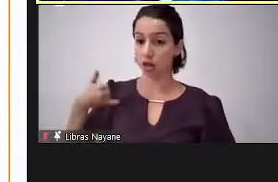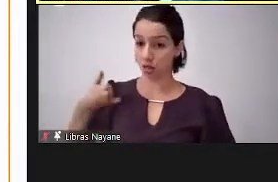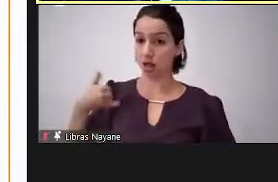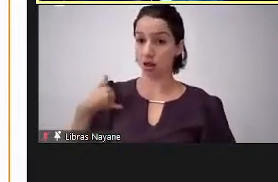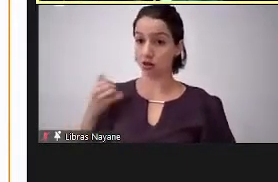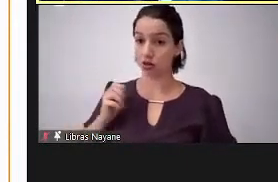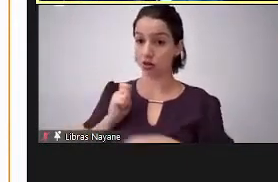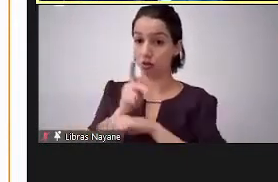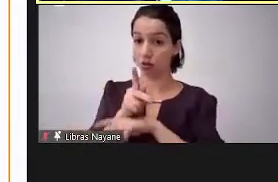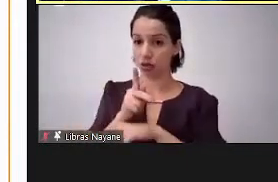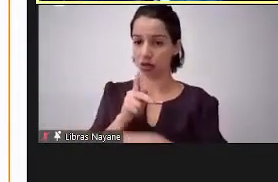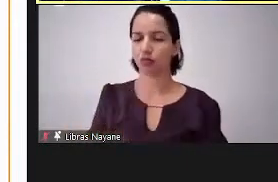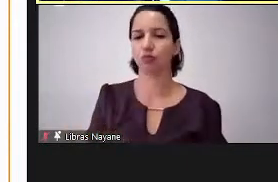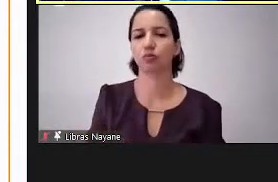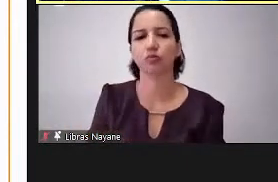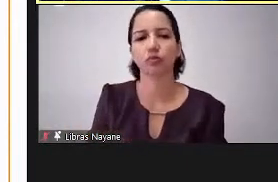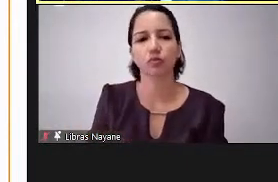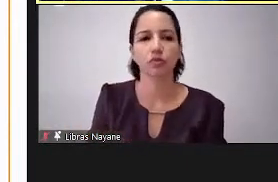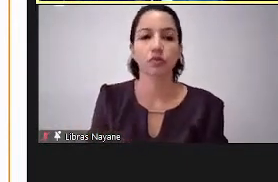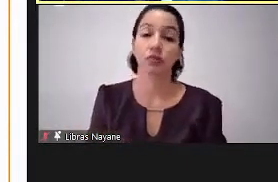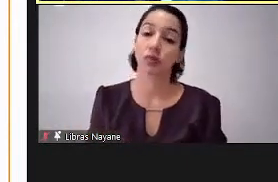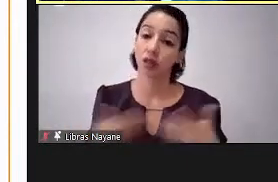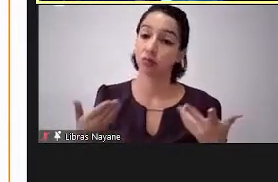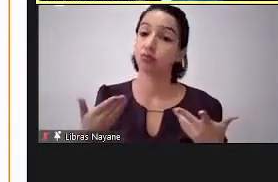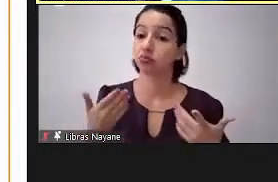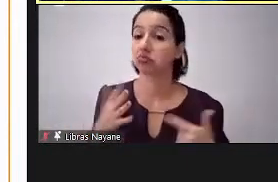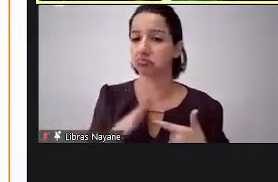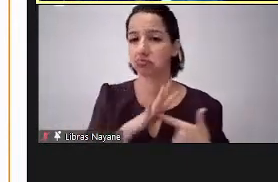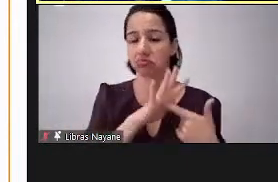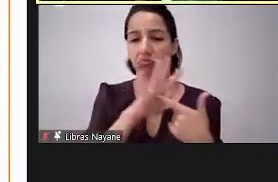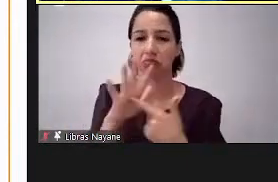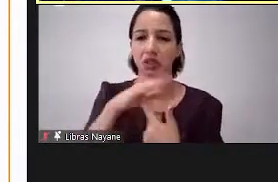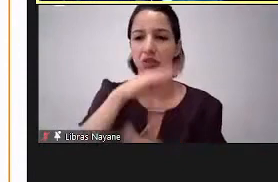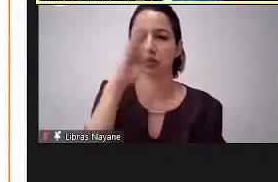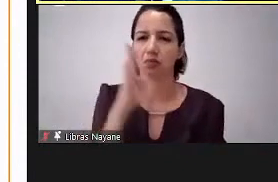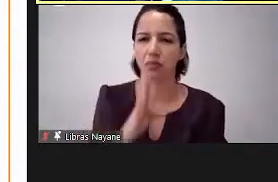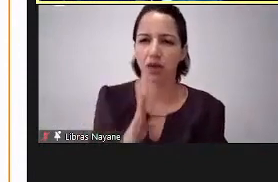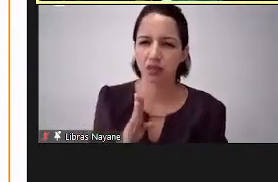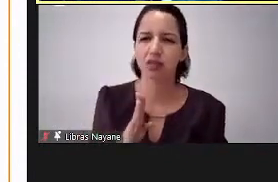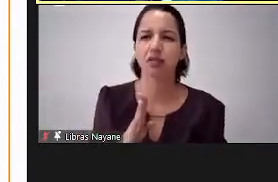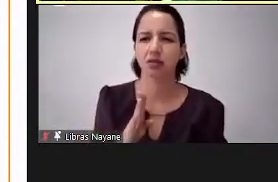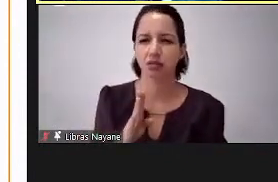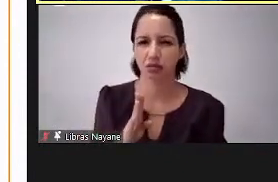the mentality for those who retire. So